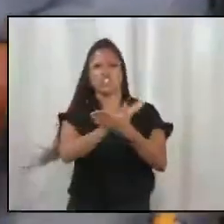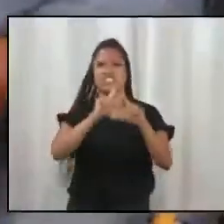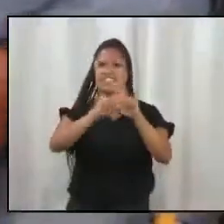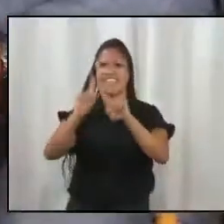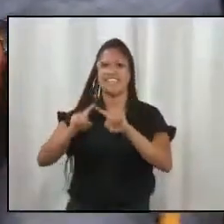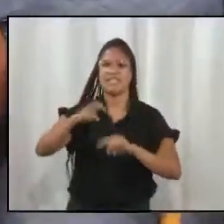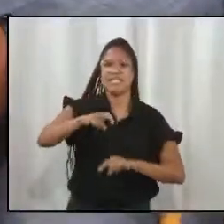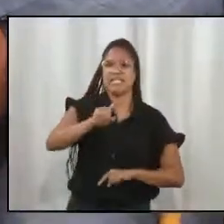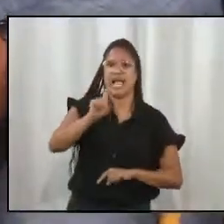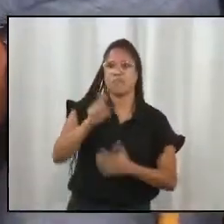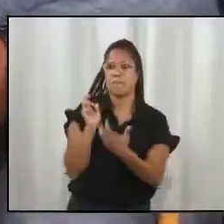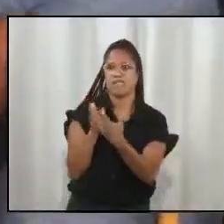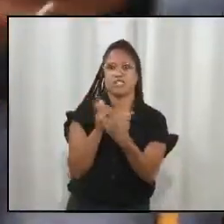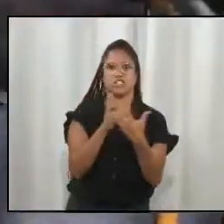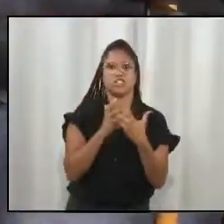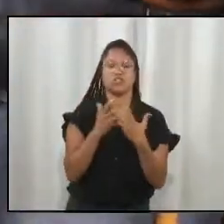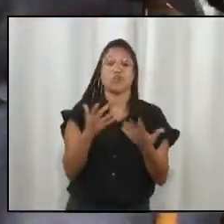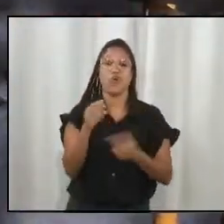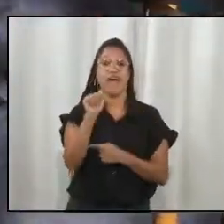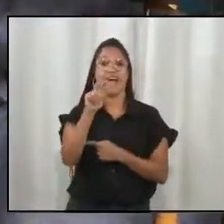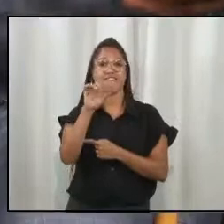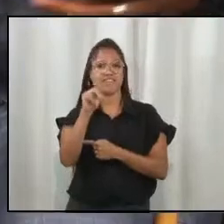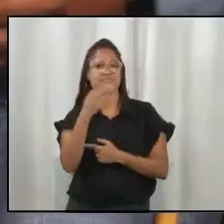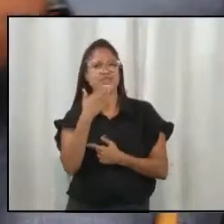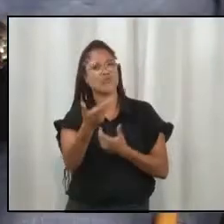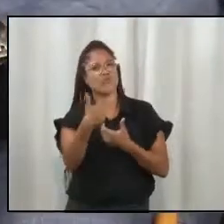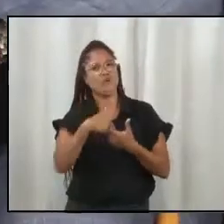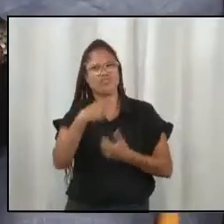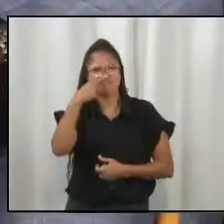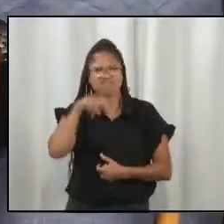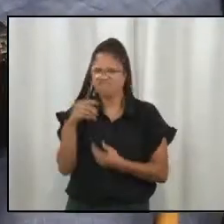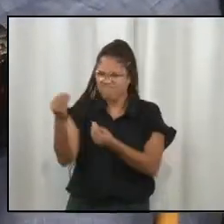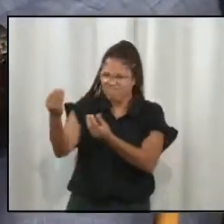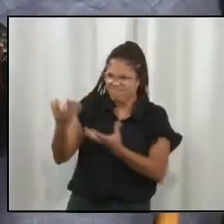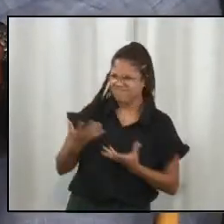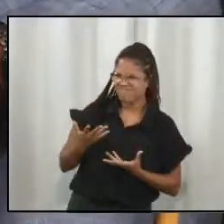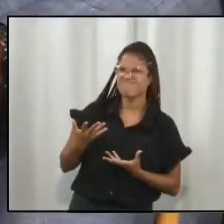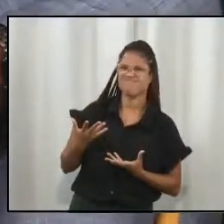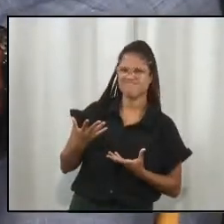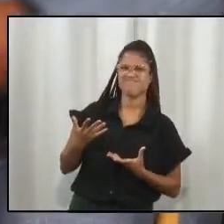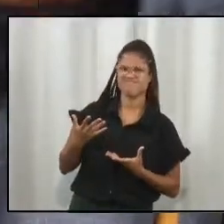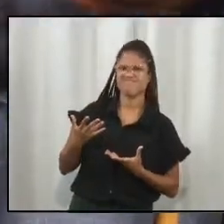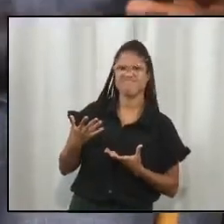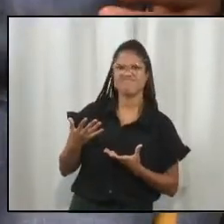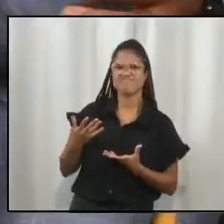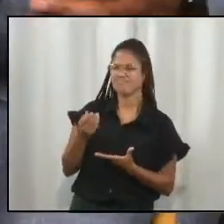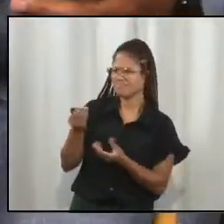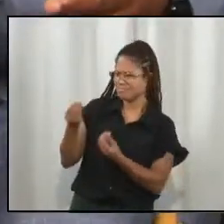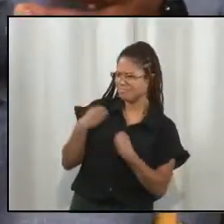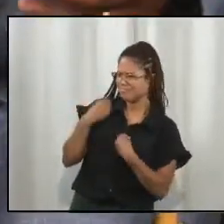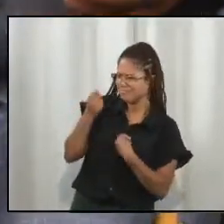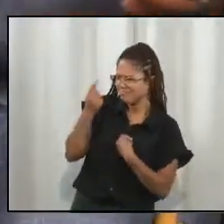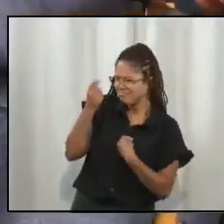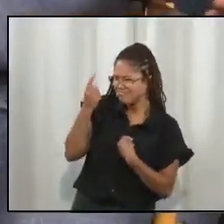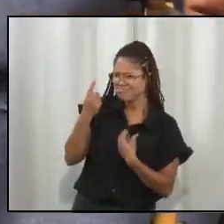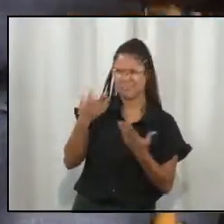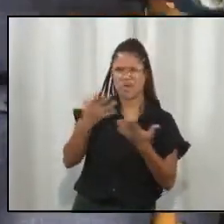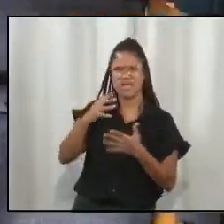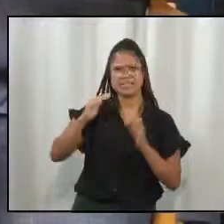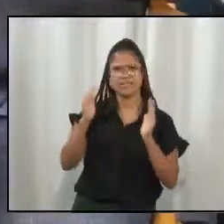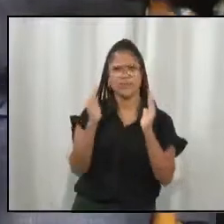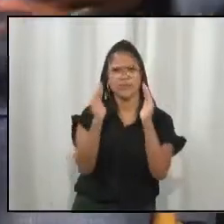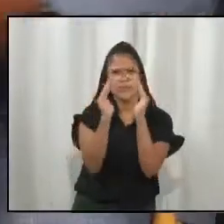you for joining us today. Alvin, can you help us set the table? Give us a little bit of a brief understanding on what a tiny